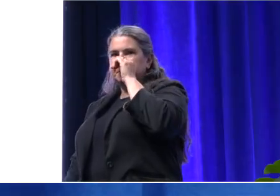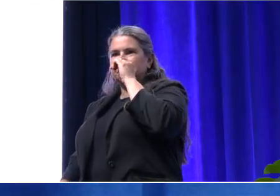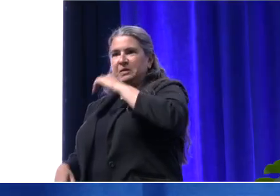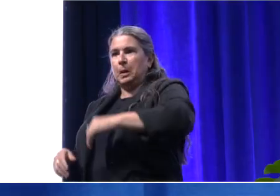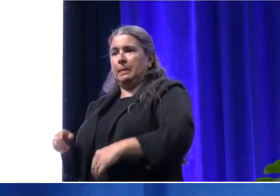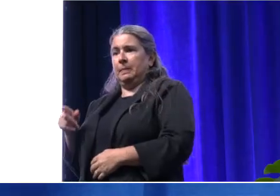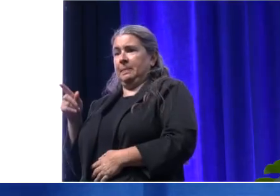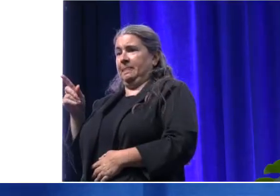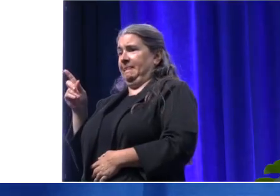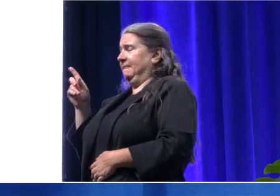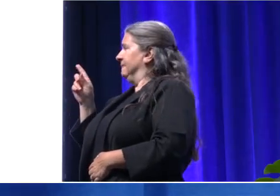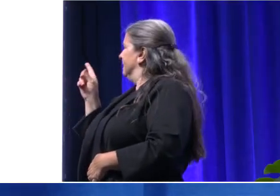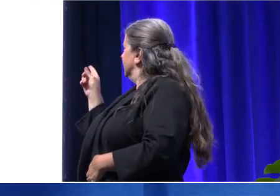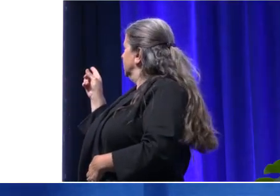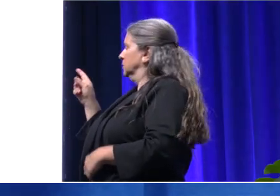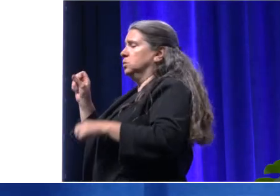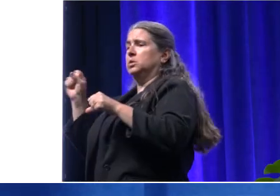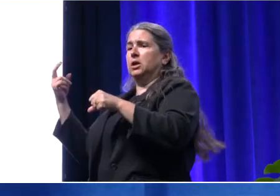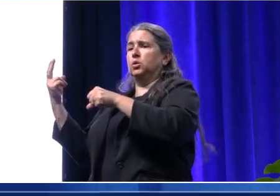ask.